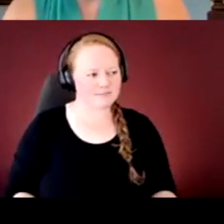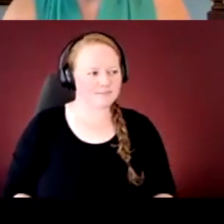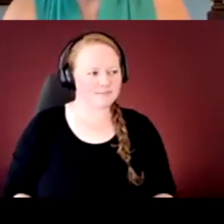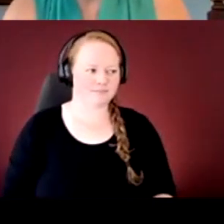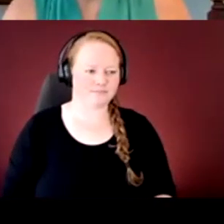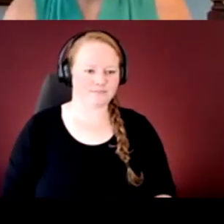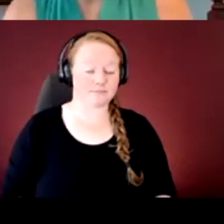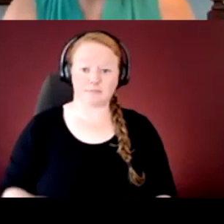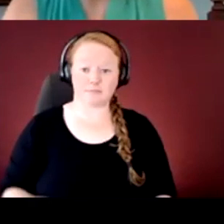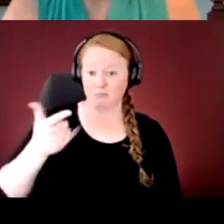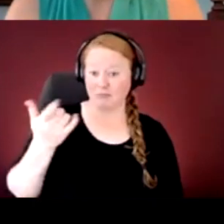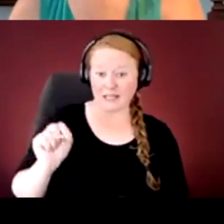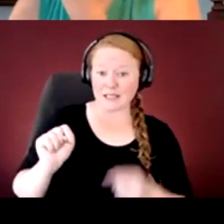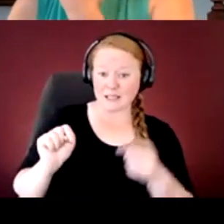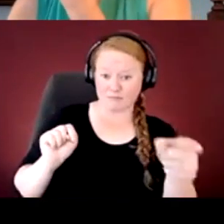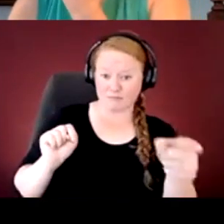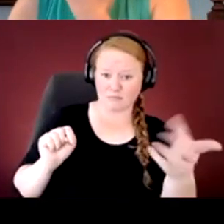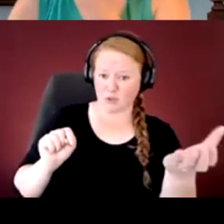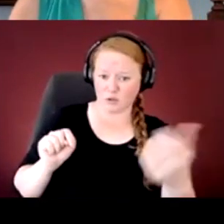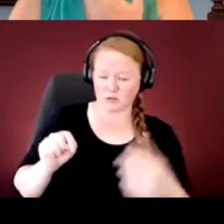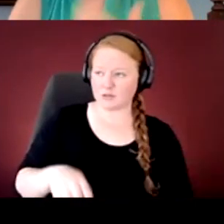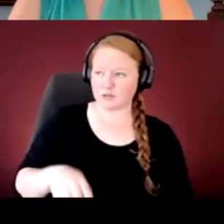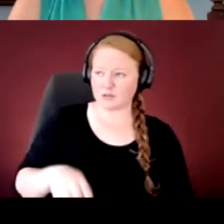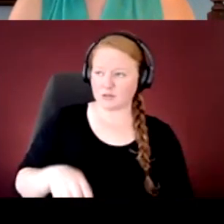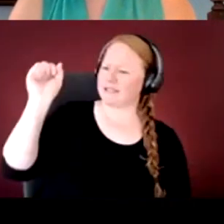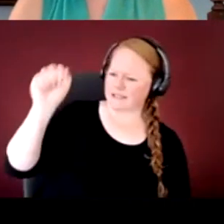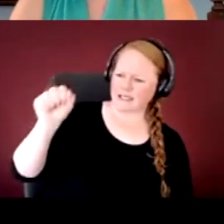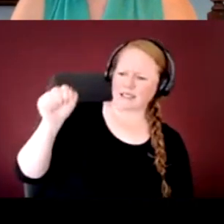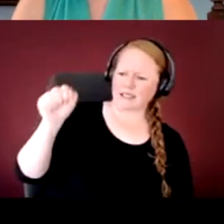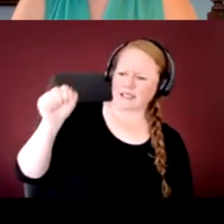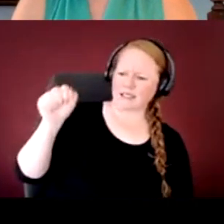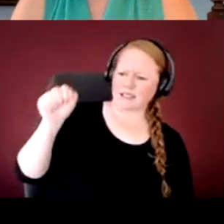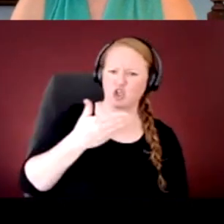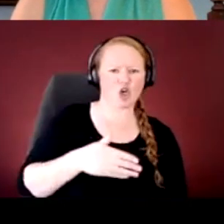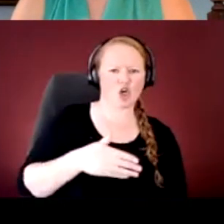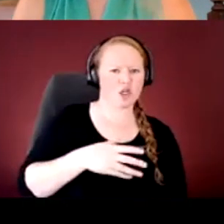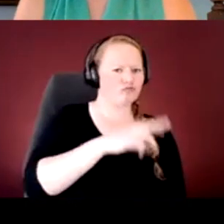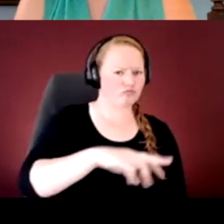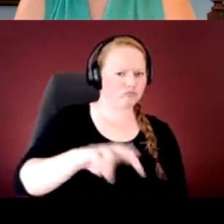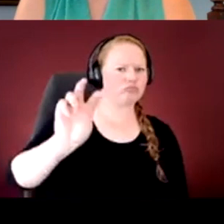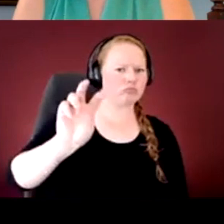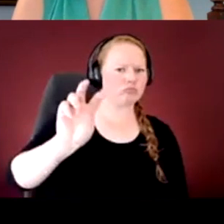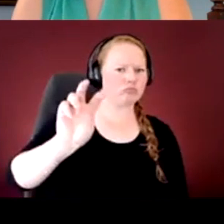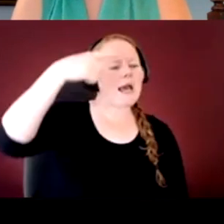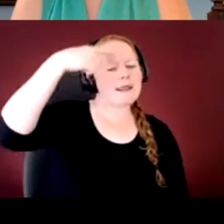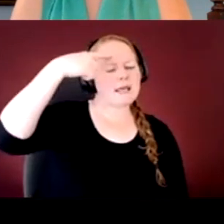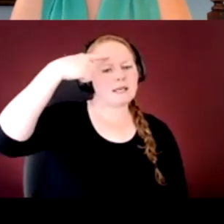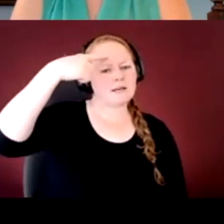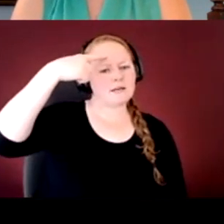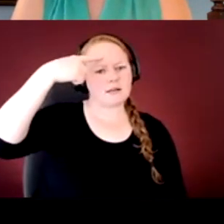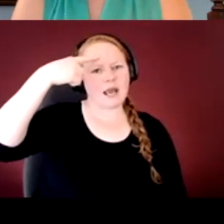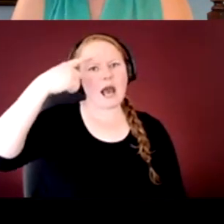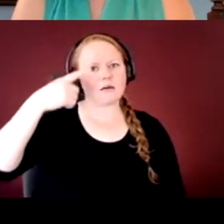had your hand up. Yes, I think that's a good segue. I think that as we've progressed as a